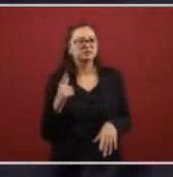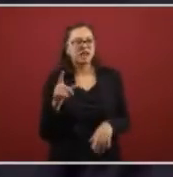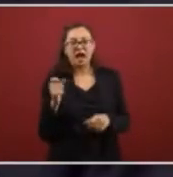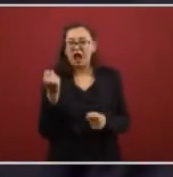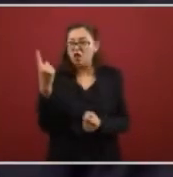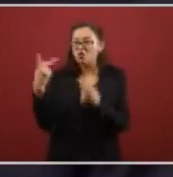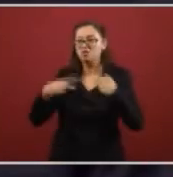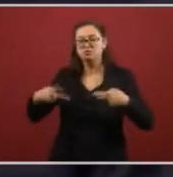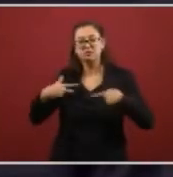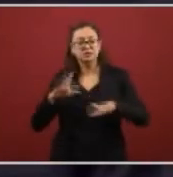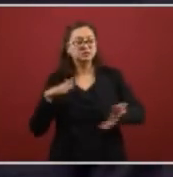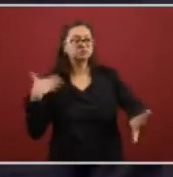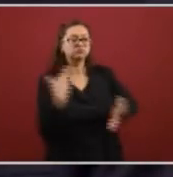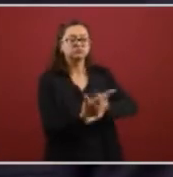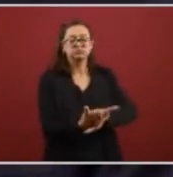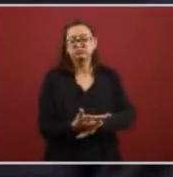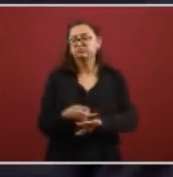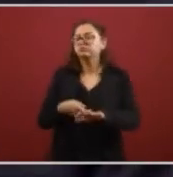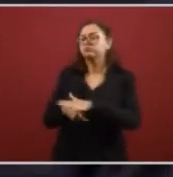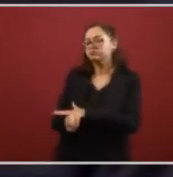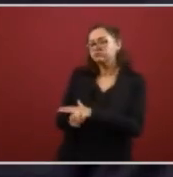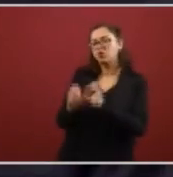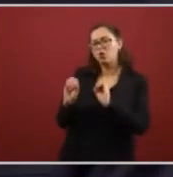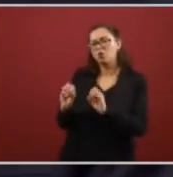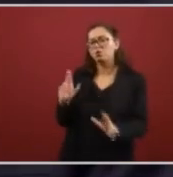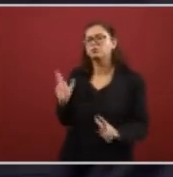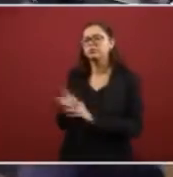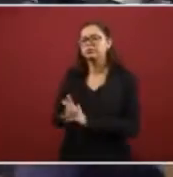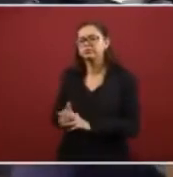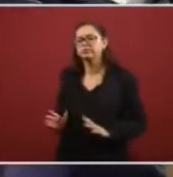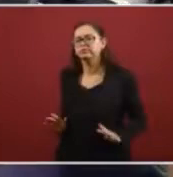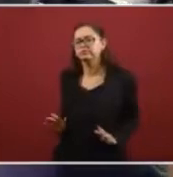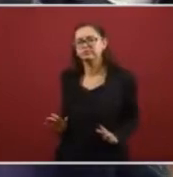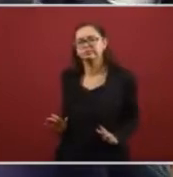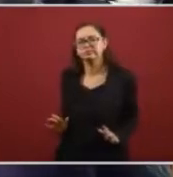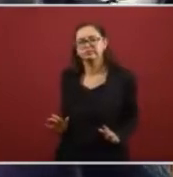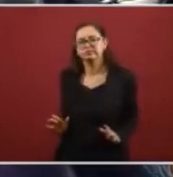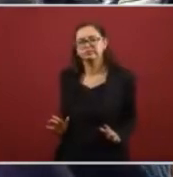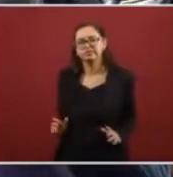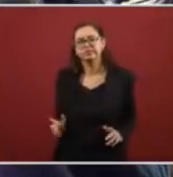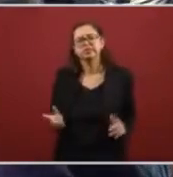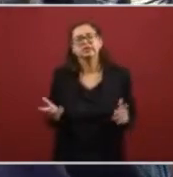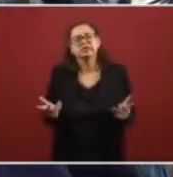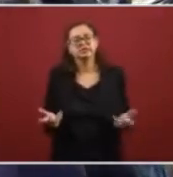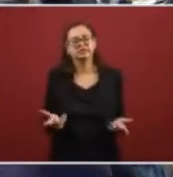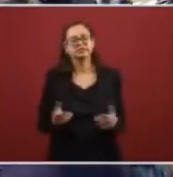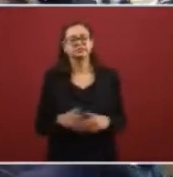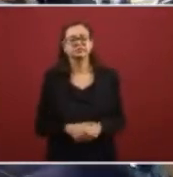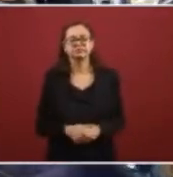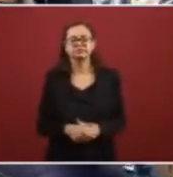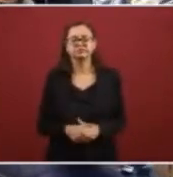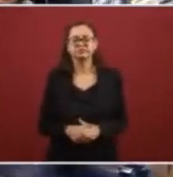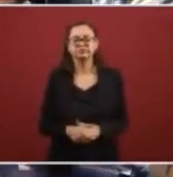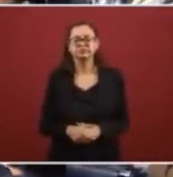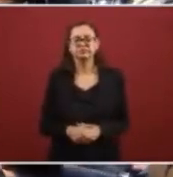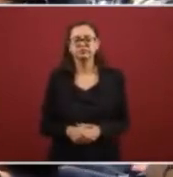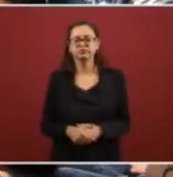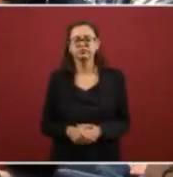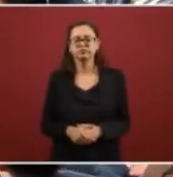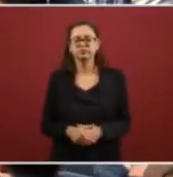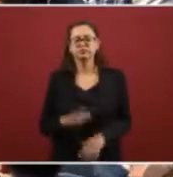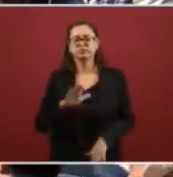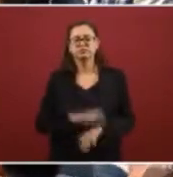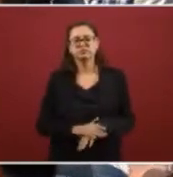They said it's either going to be money or guns, or plomo is lead. So they would say